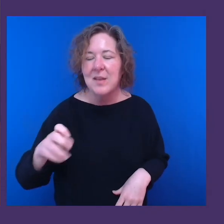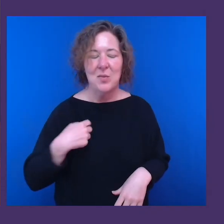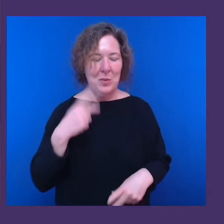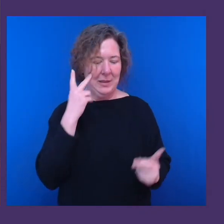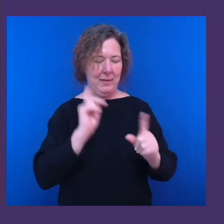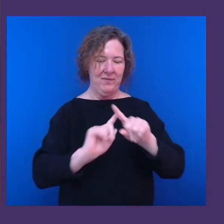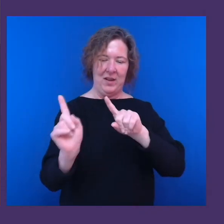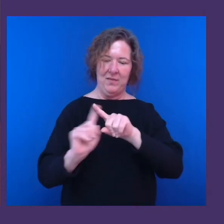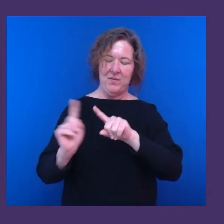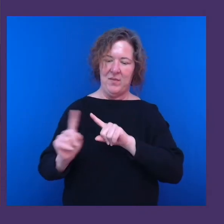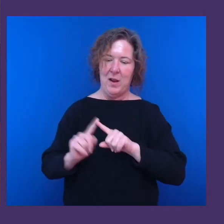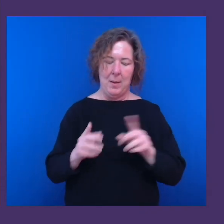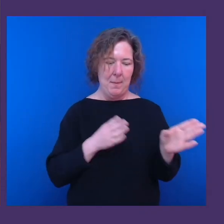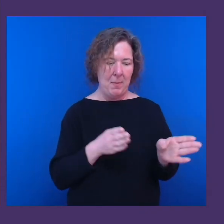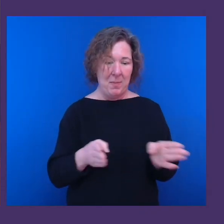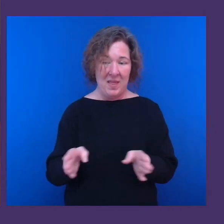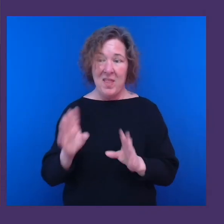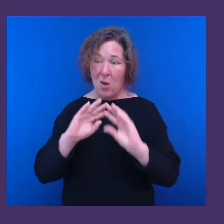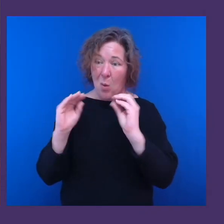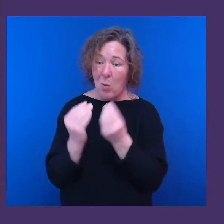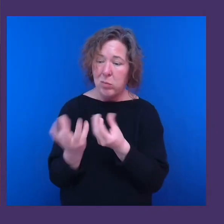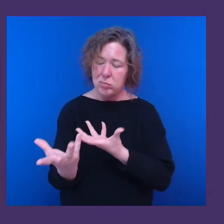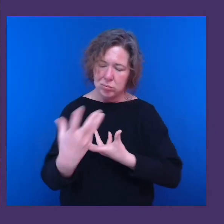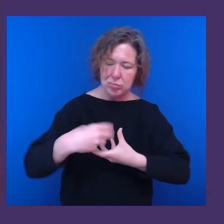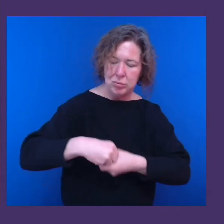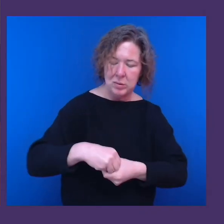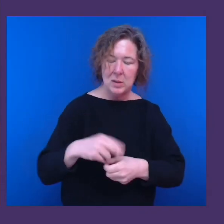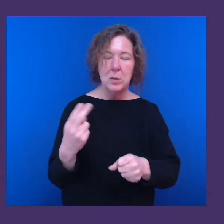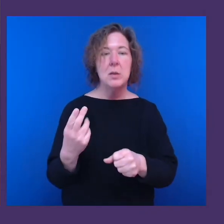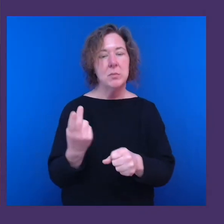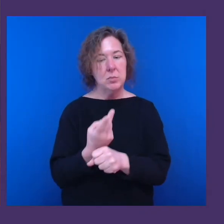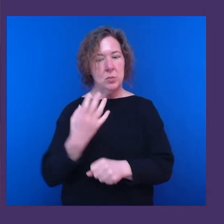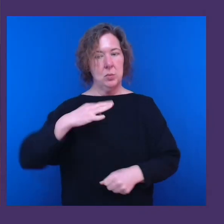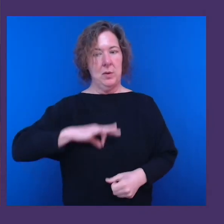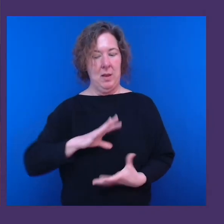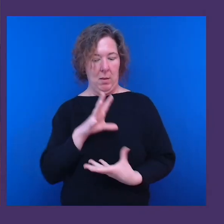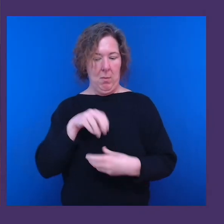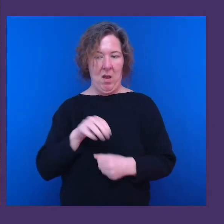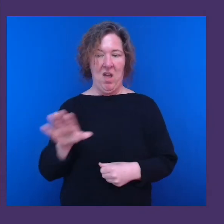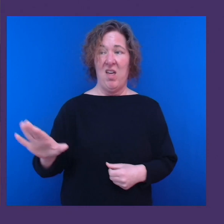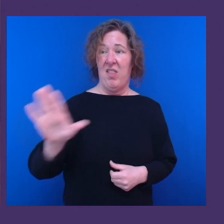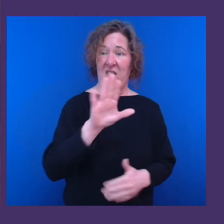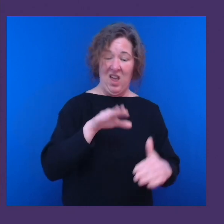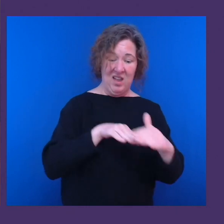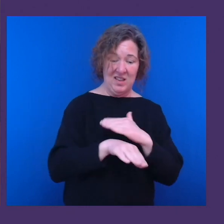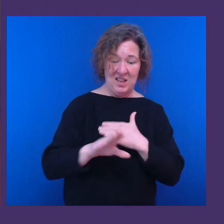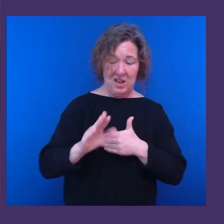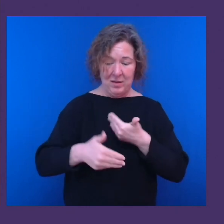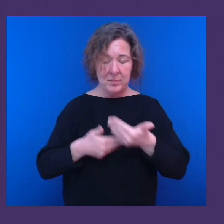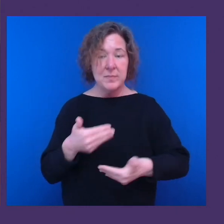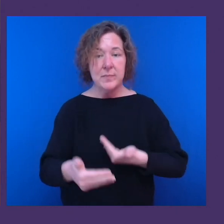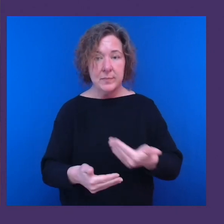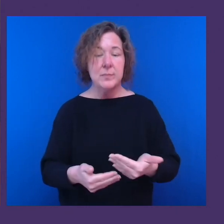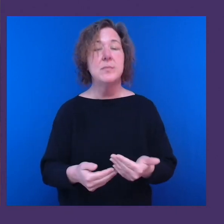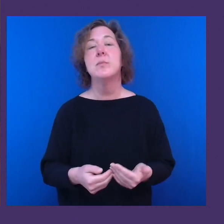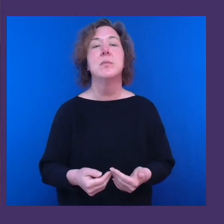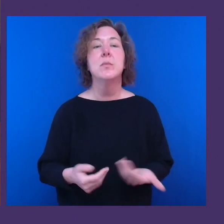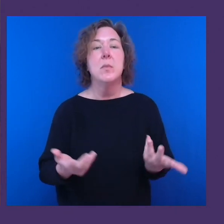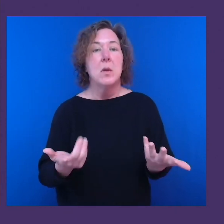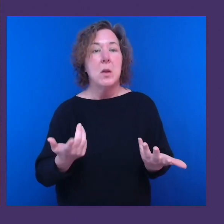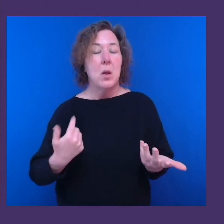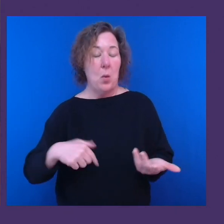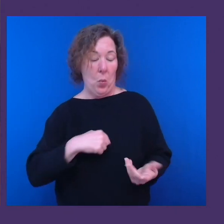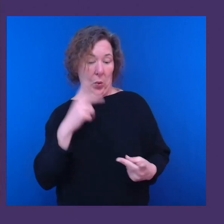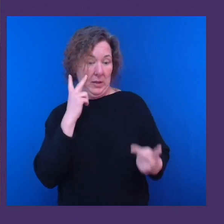organizations integrate usability as part of their accessibility process. And what we're seeing is